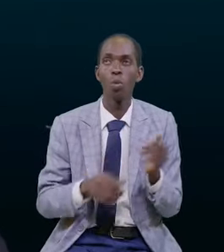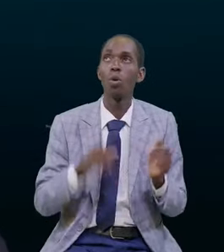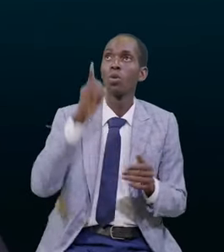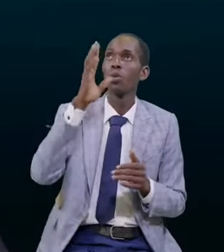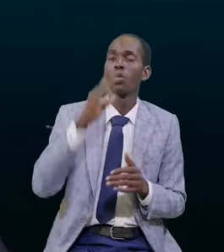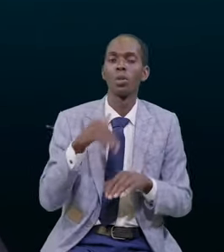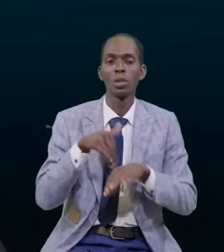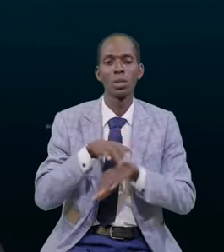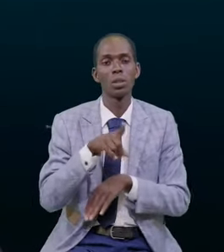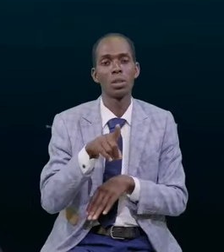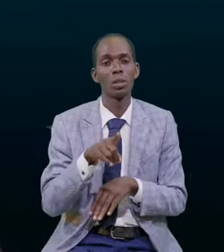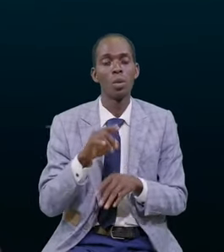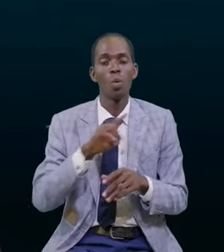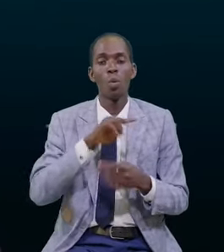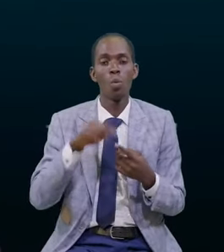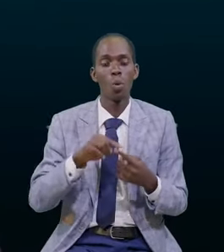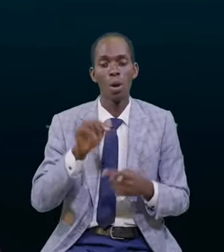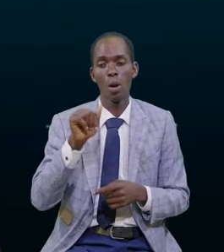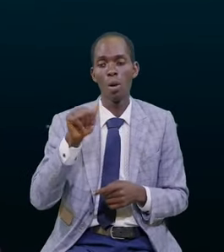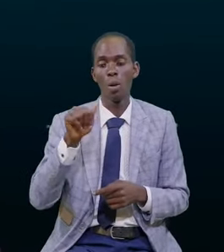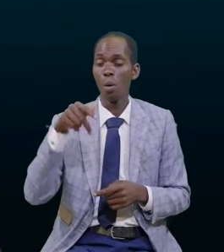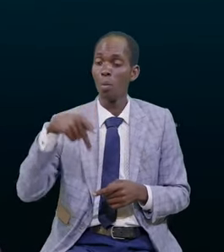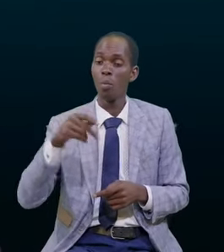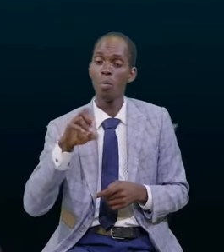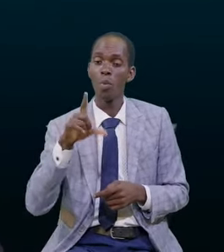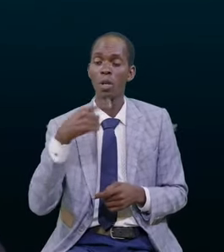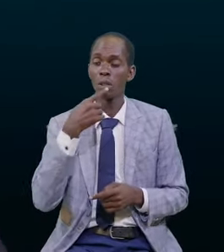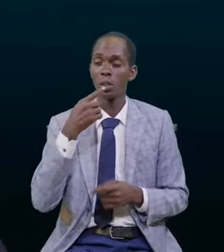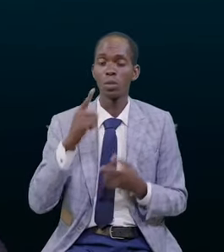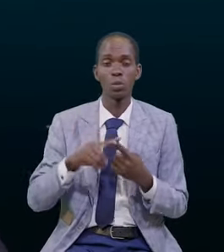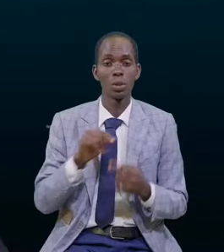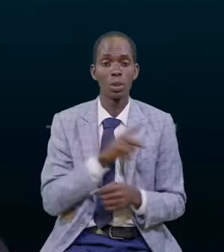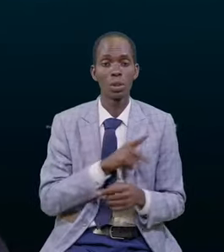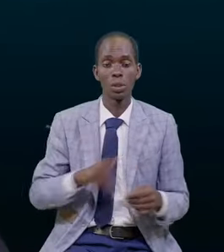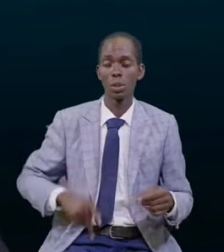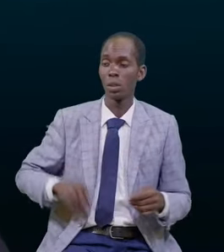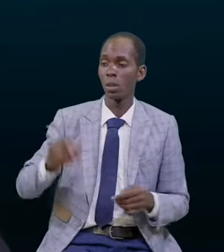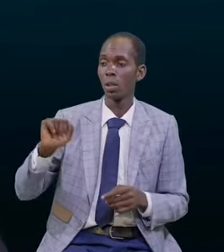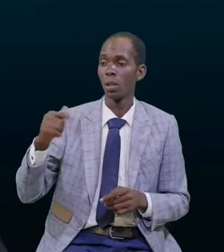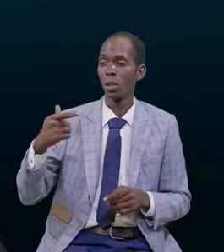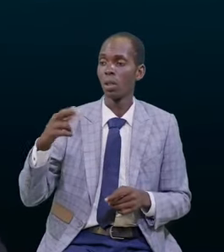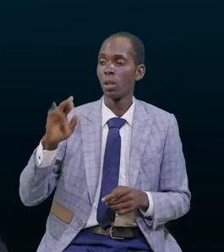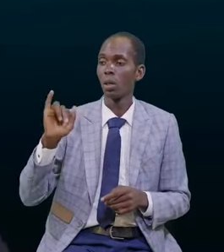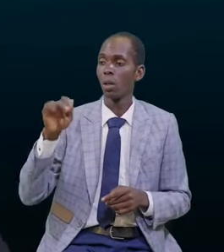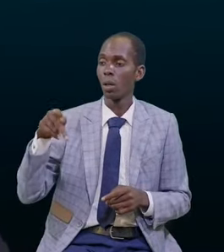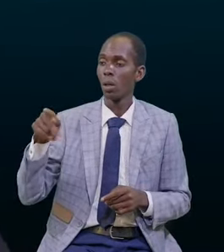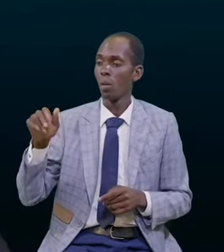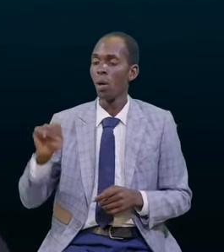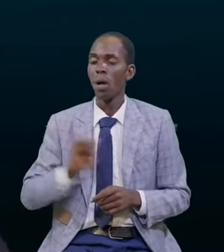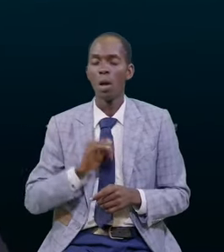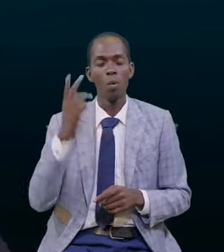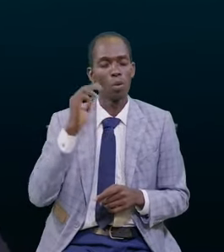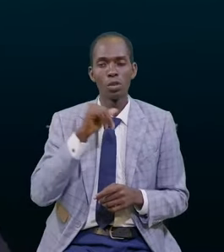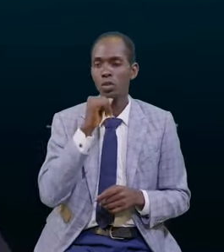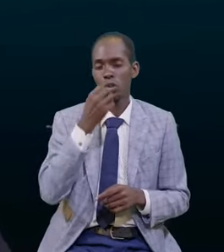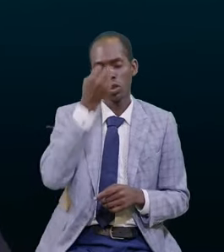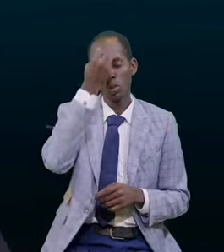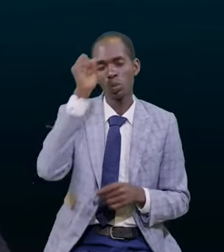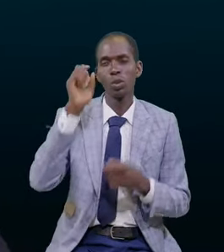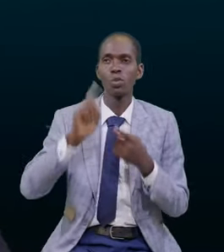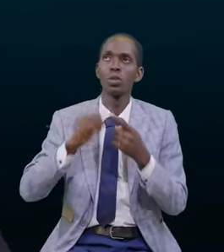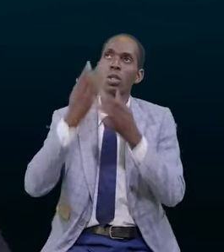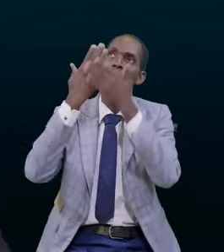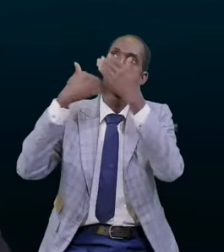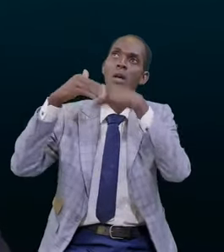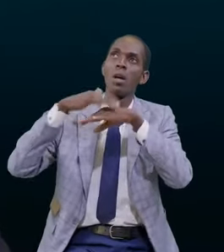an aspect of faithfulness I was not disobedient onto the heavenly vision let's his testimony in 1 Timothy